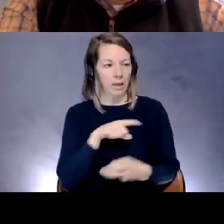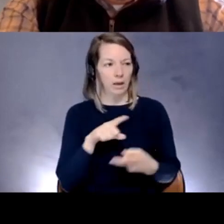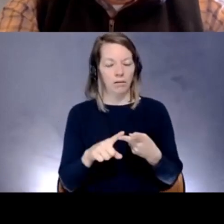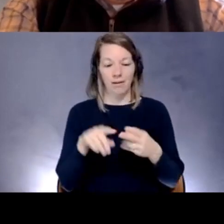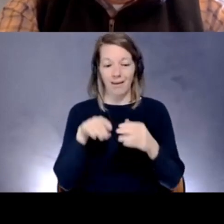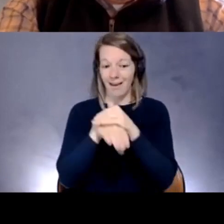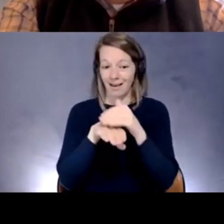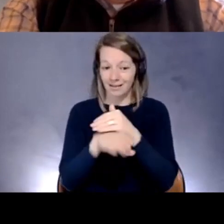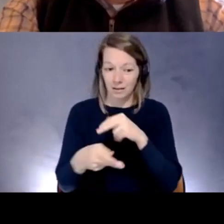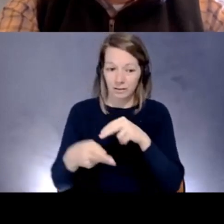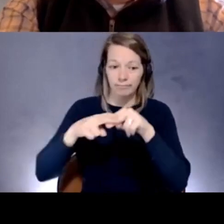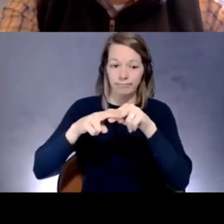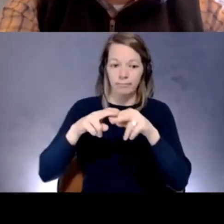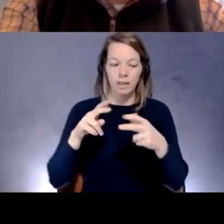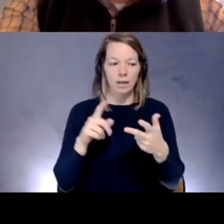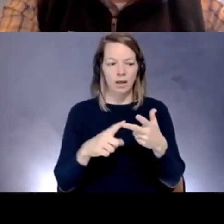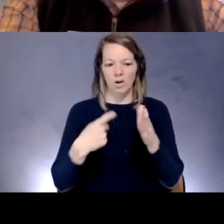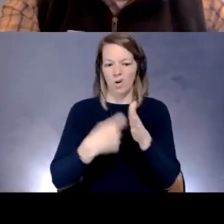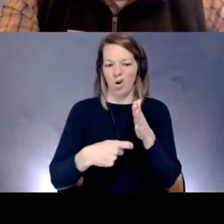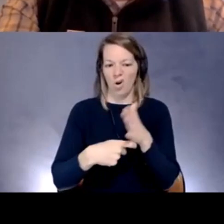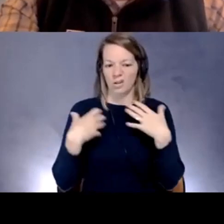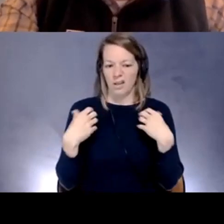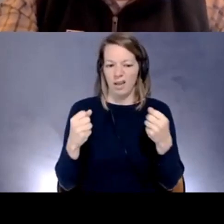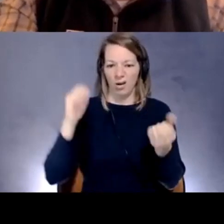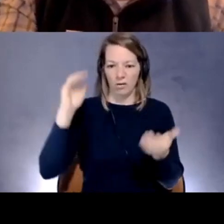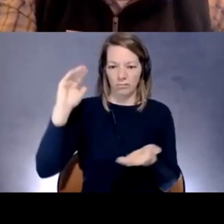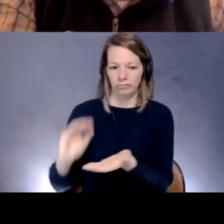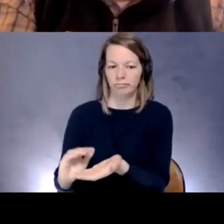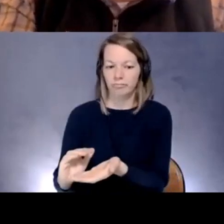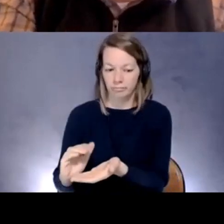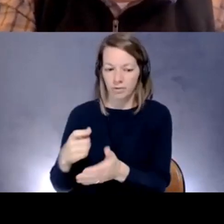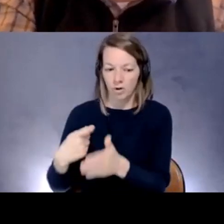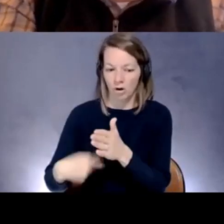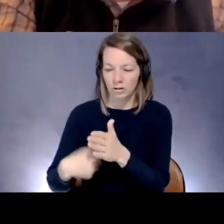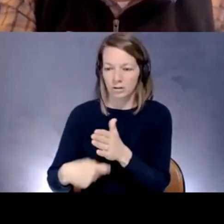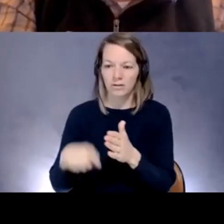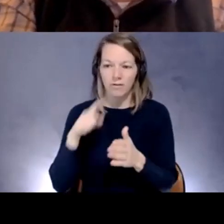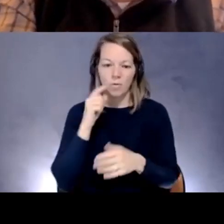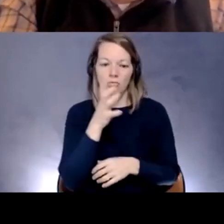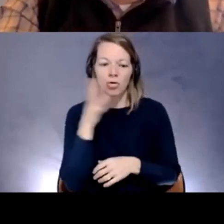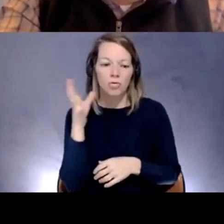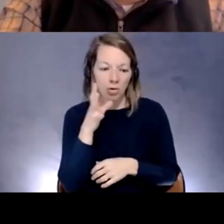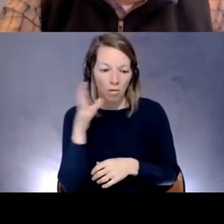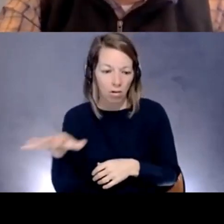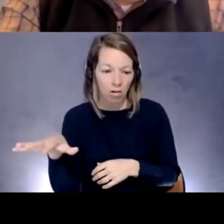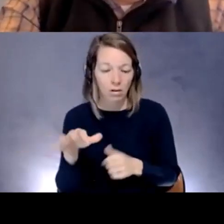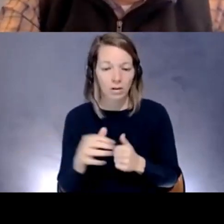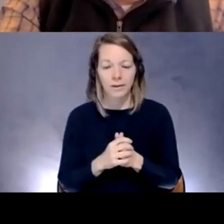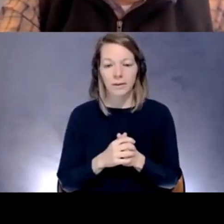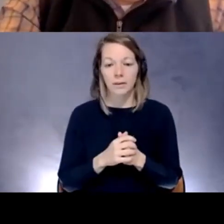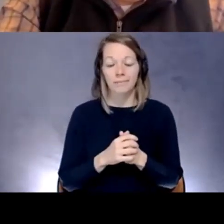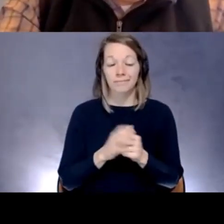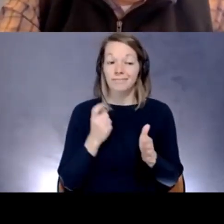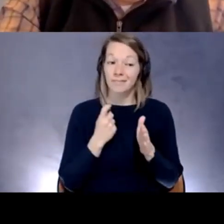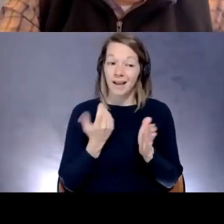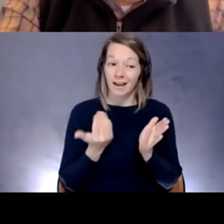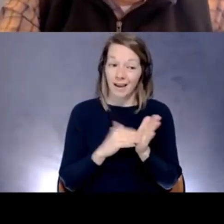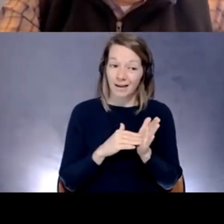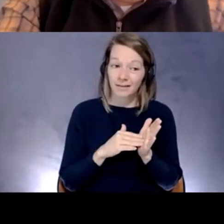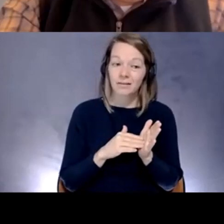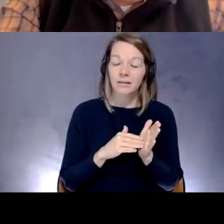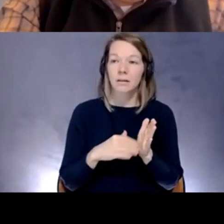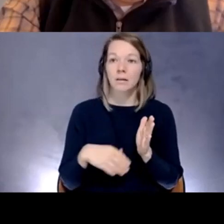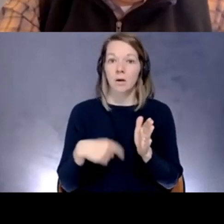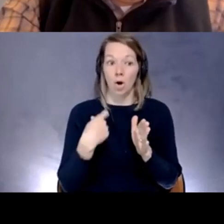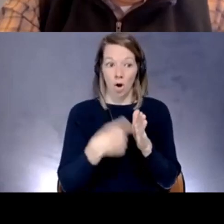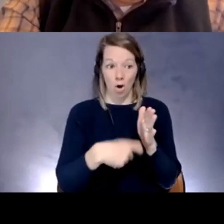access, and bring the cost of healthcare down in rural settings. While our cost, again,